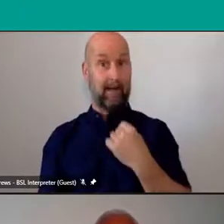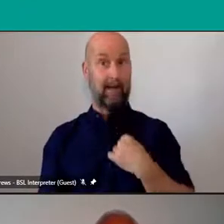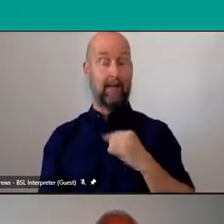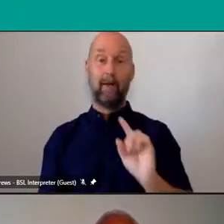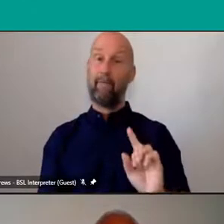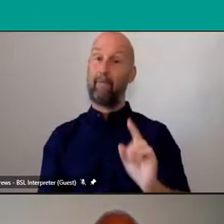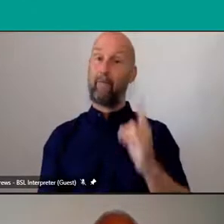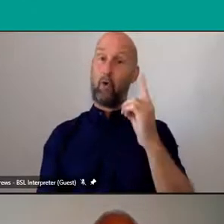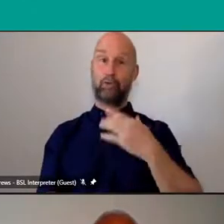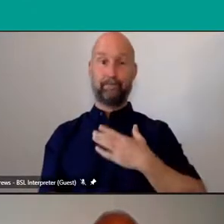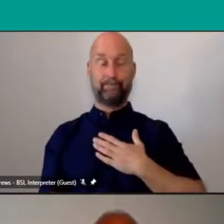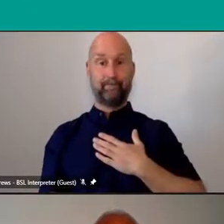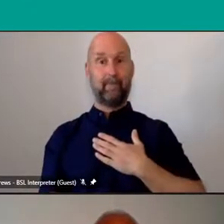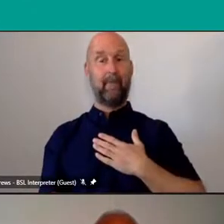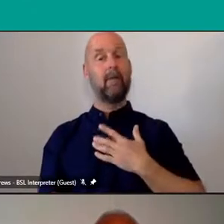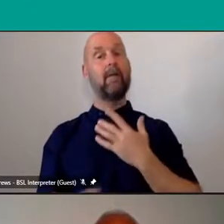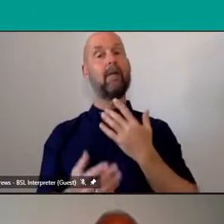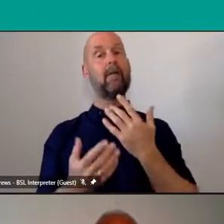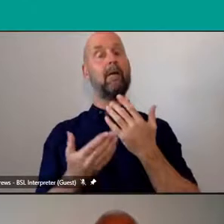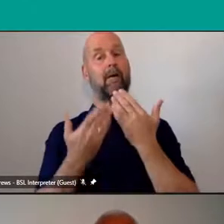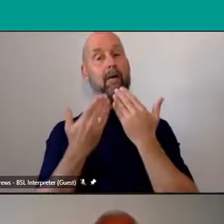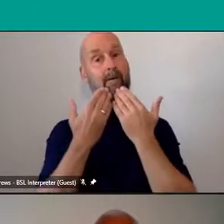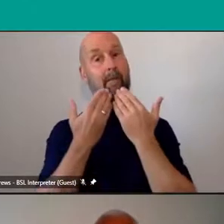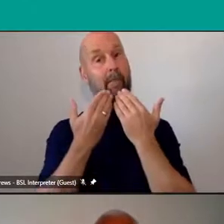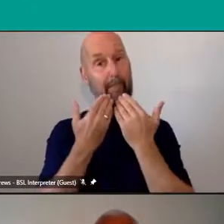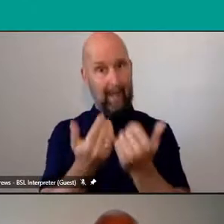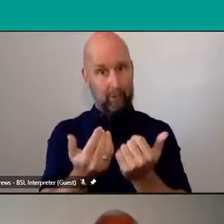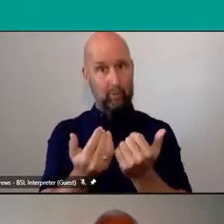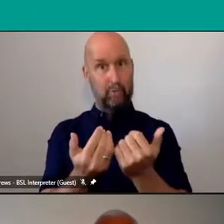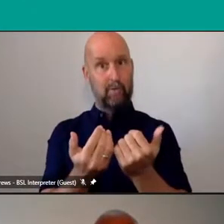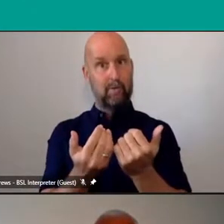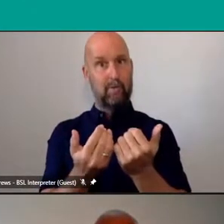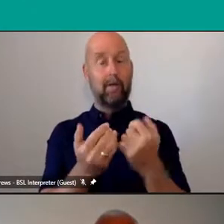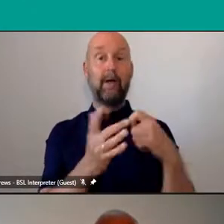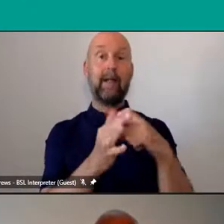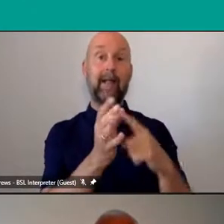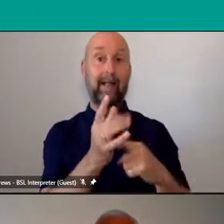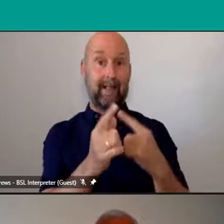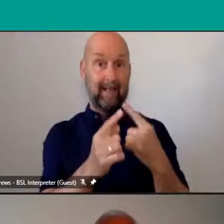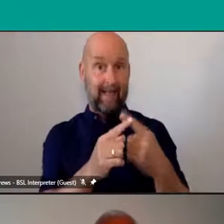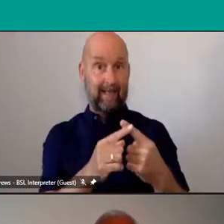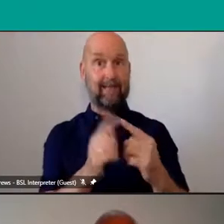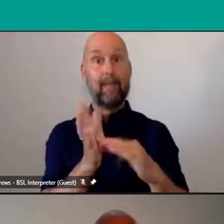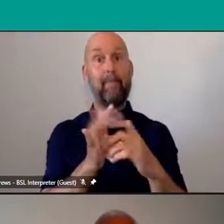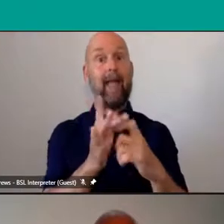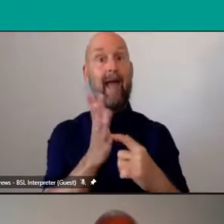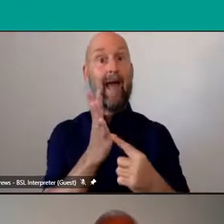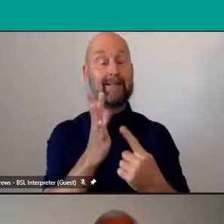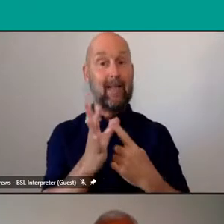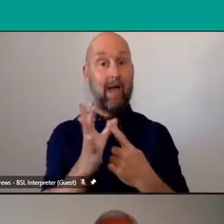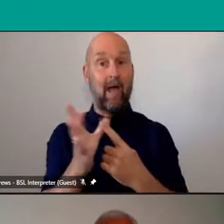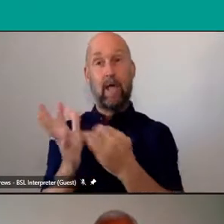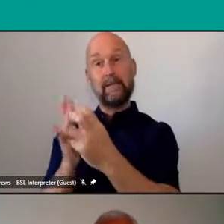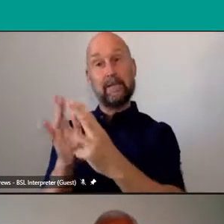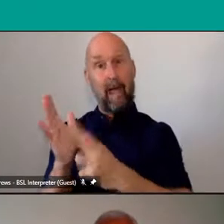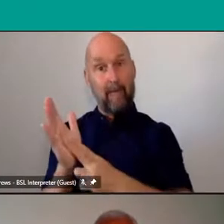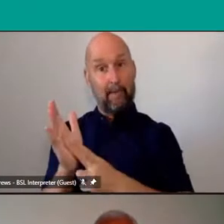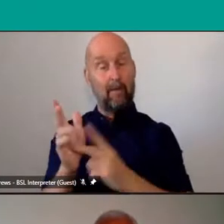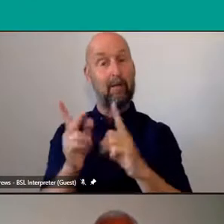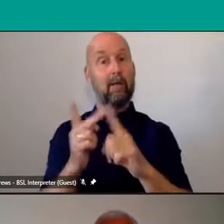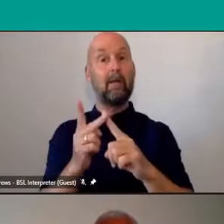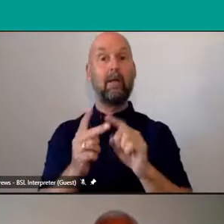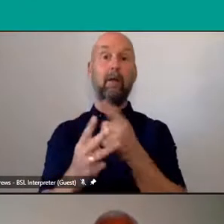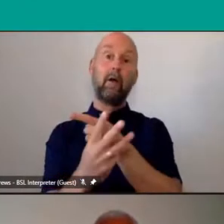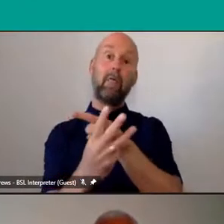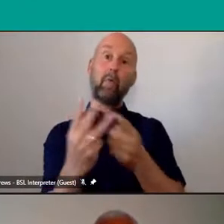firstly express my thanks to Kate, to Miata, to Simon for the presentations